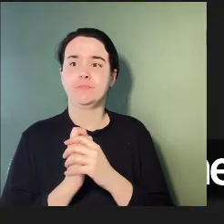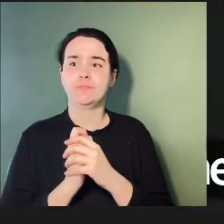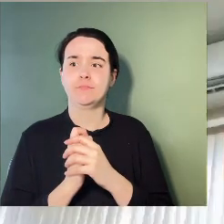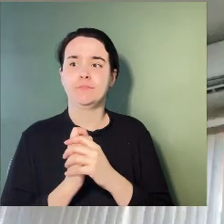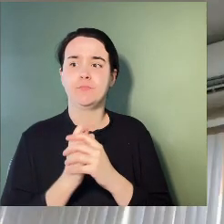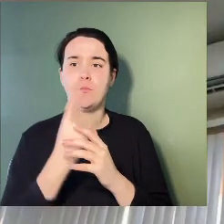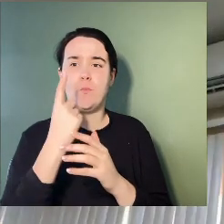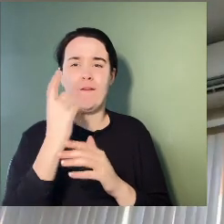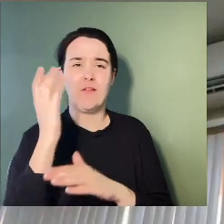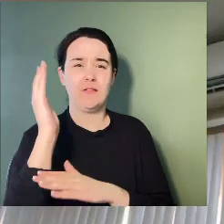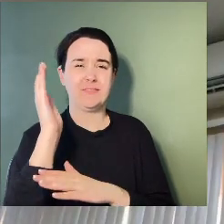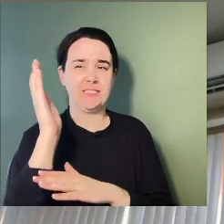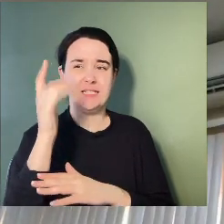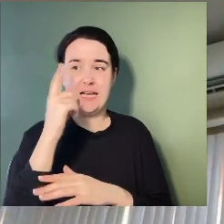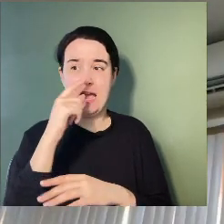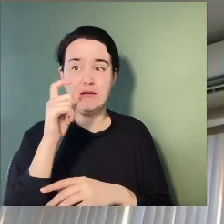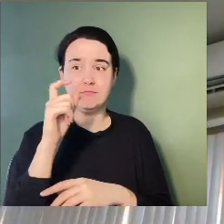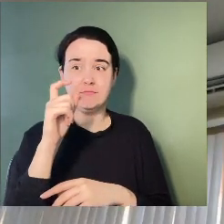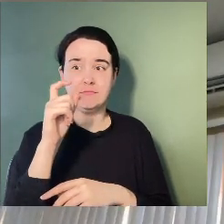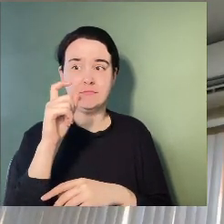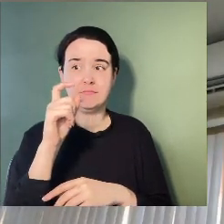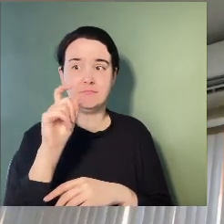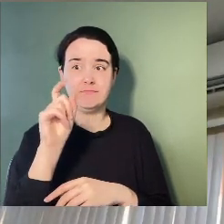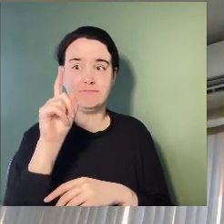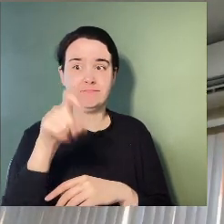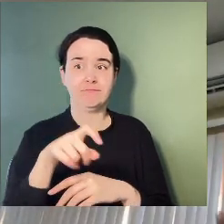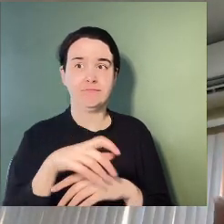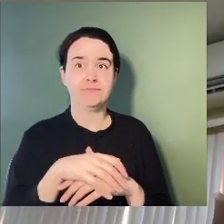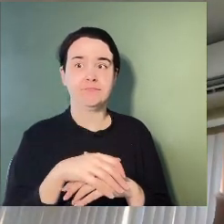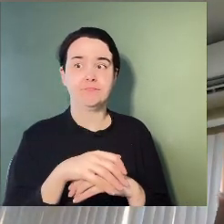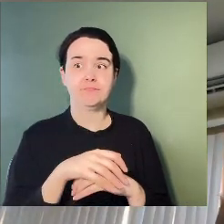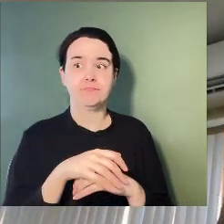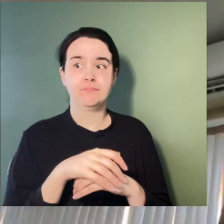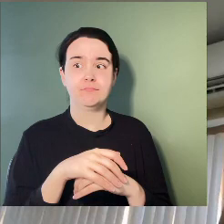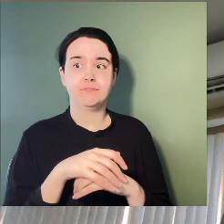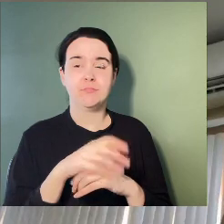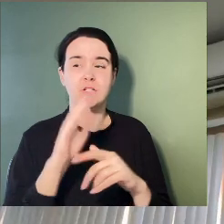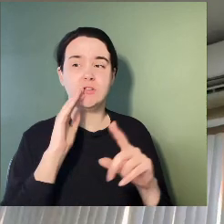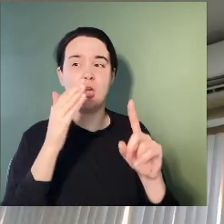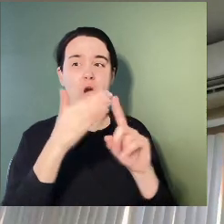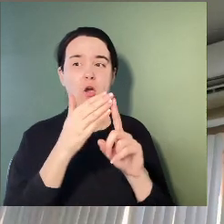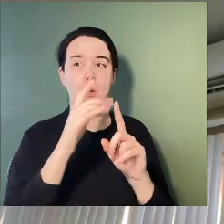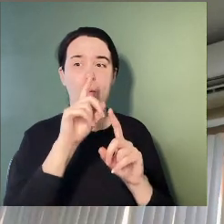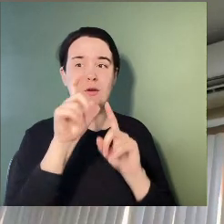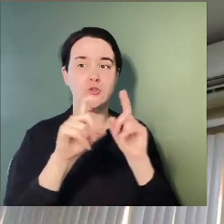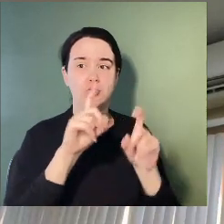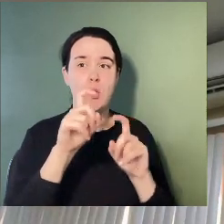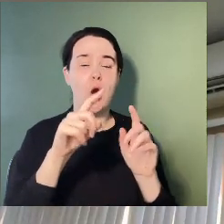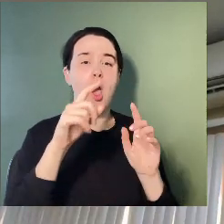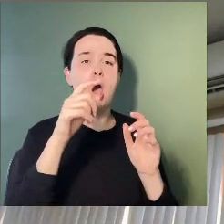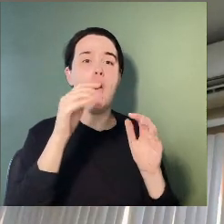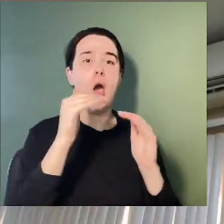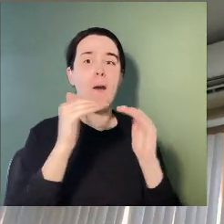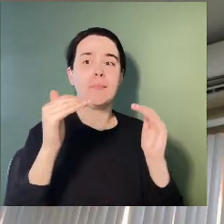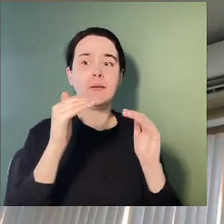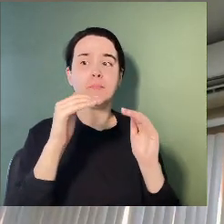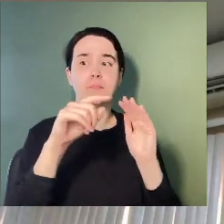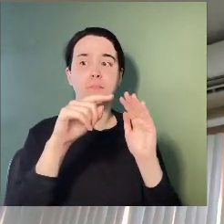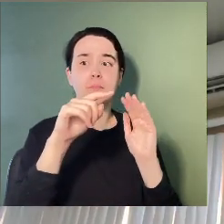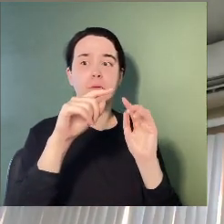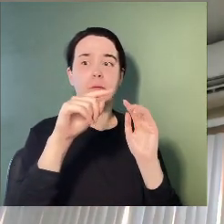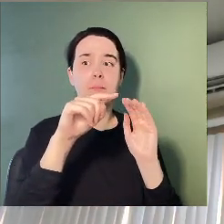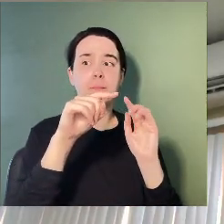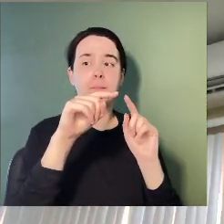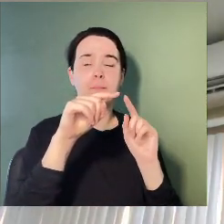on this, and then we can maybe target the next question. What are the common positive and negative effects of artificial intelligence on